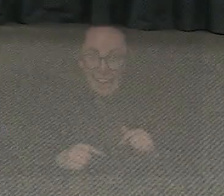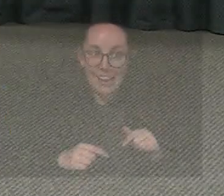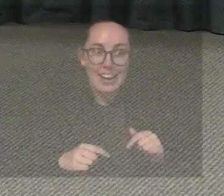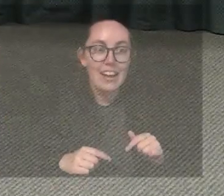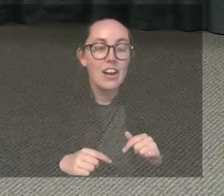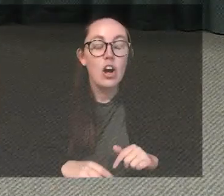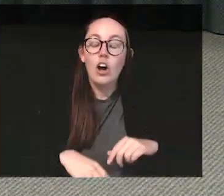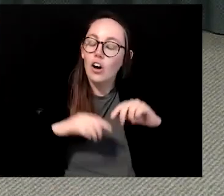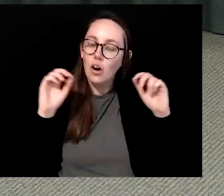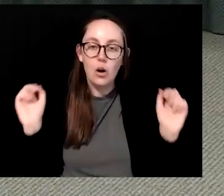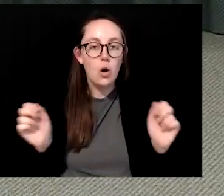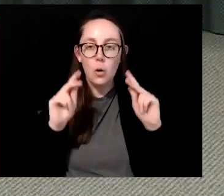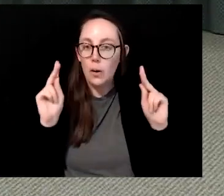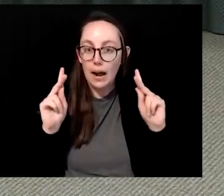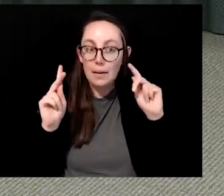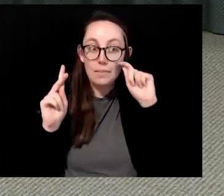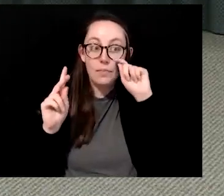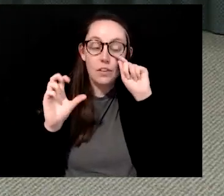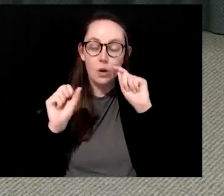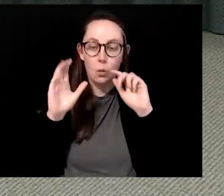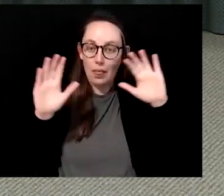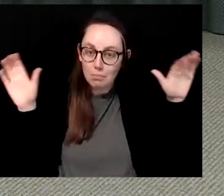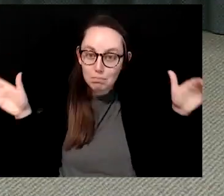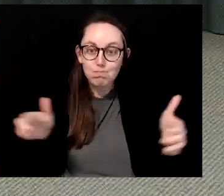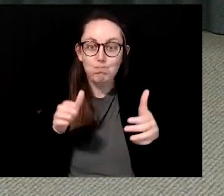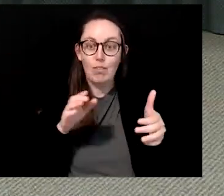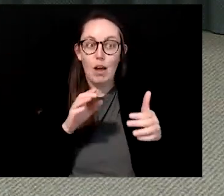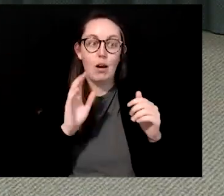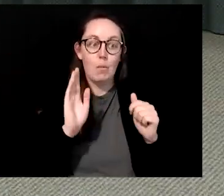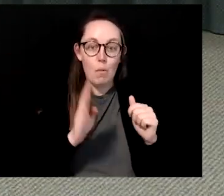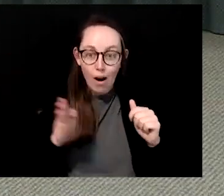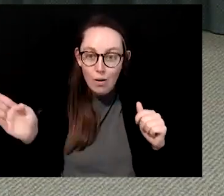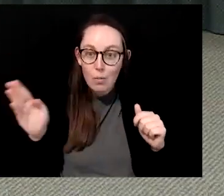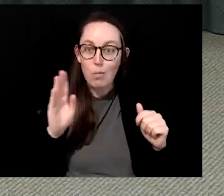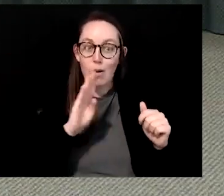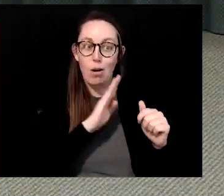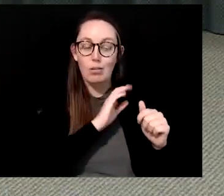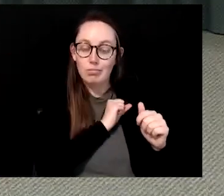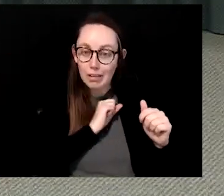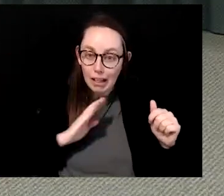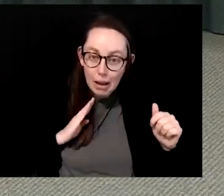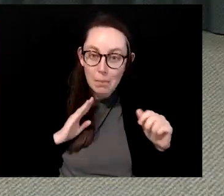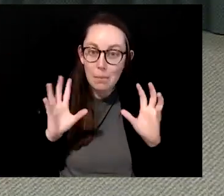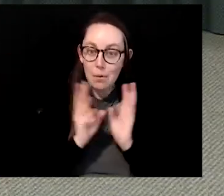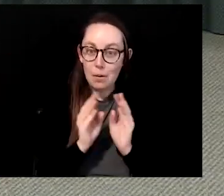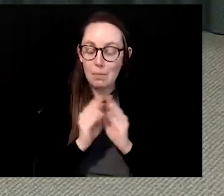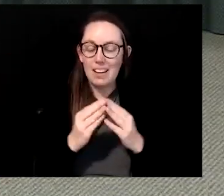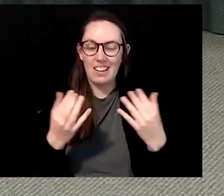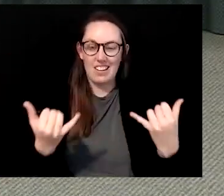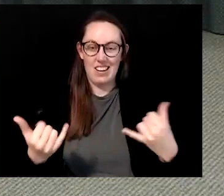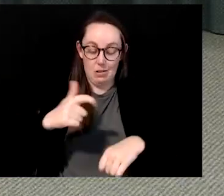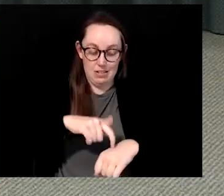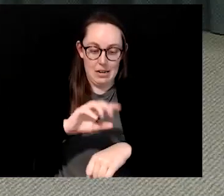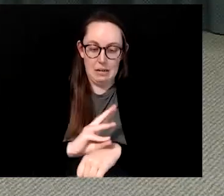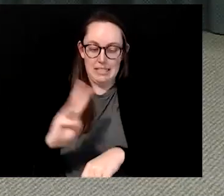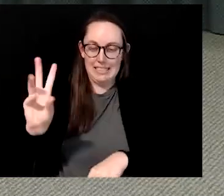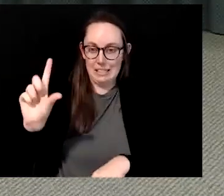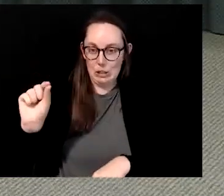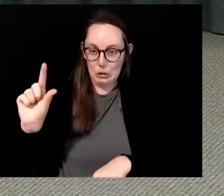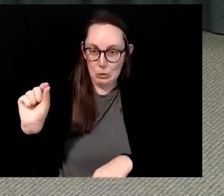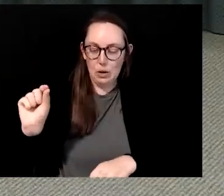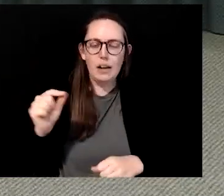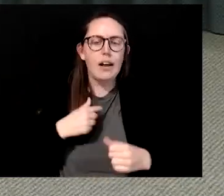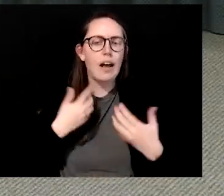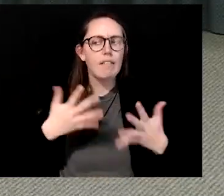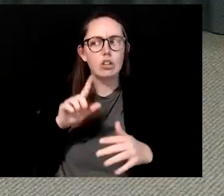okay so we're gonna reconvene the Brattleboro select board meeting um it's uh 6 20. I asked before but